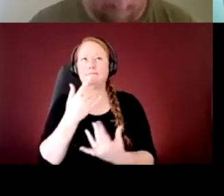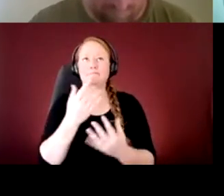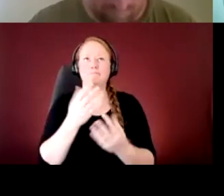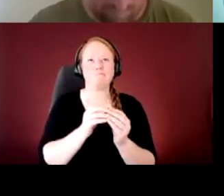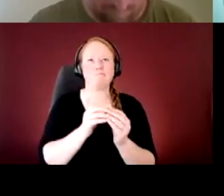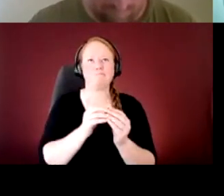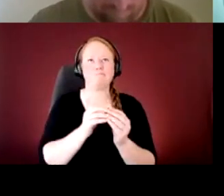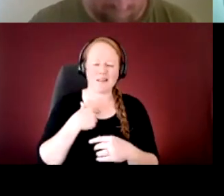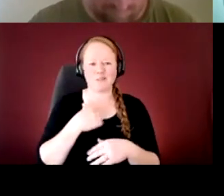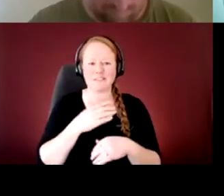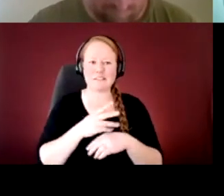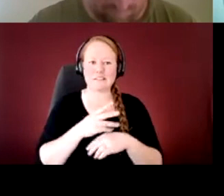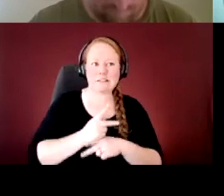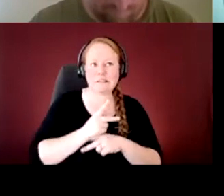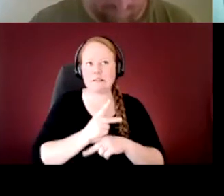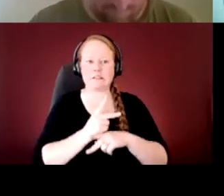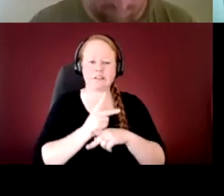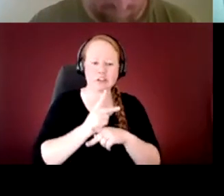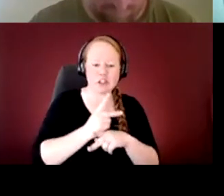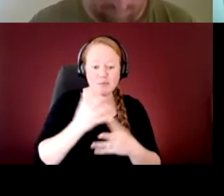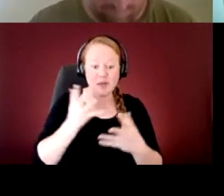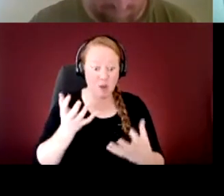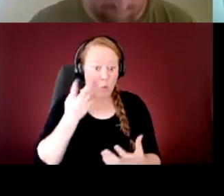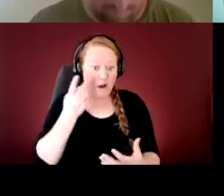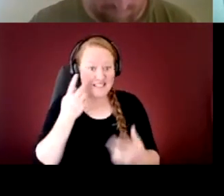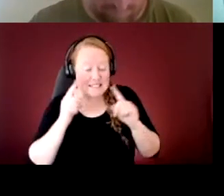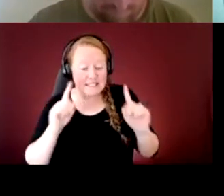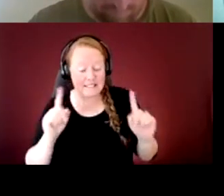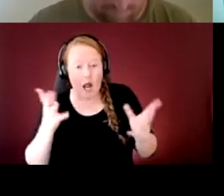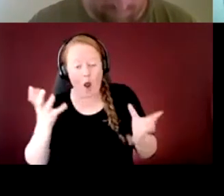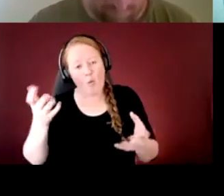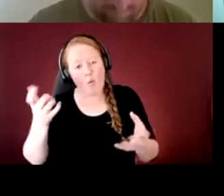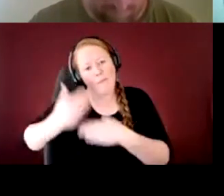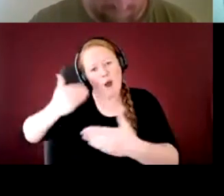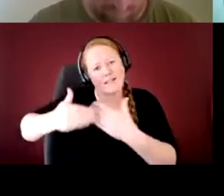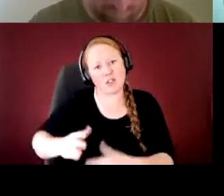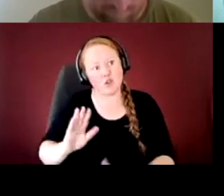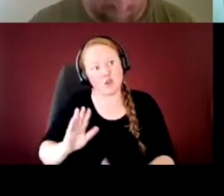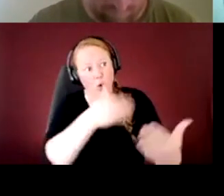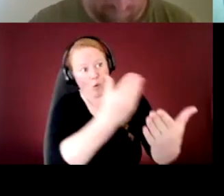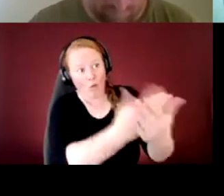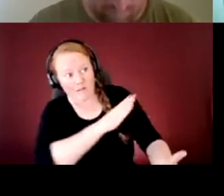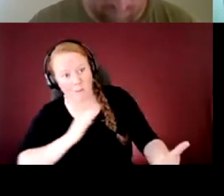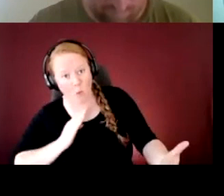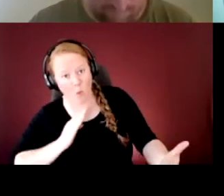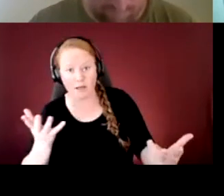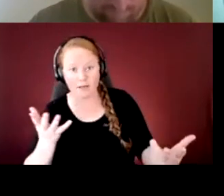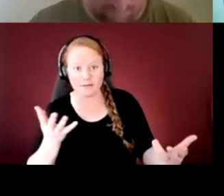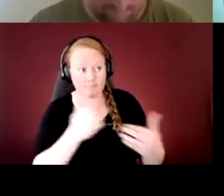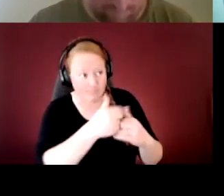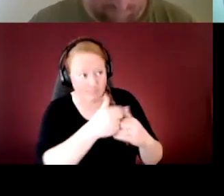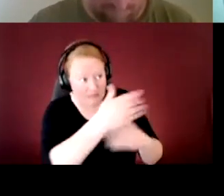cautious, because I want to see us succeed, and I want this process to get through the board, and then we